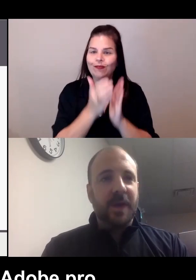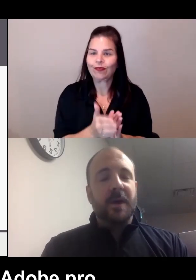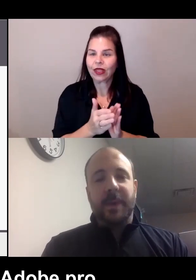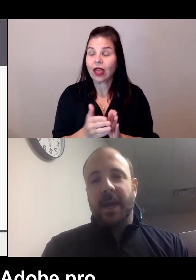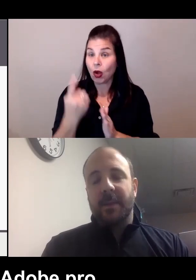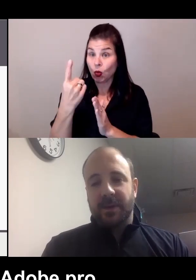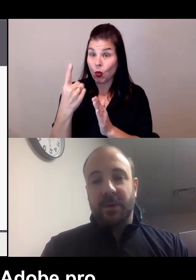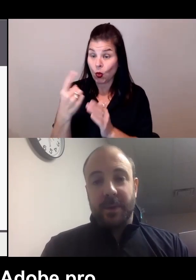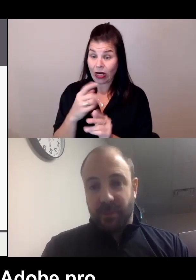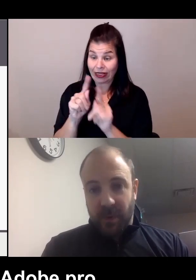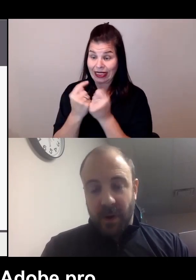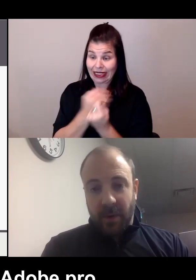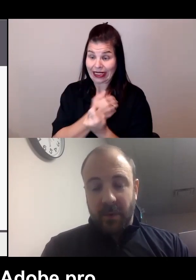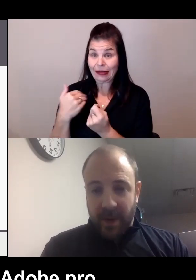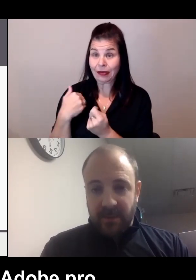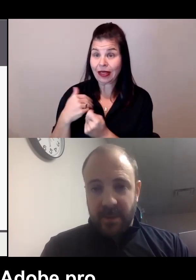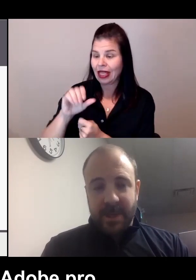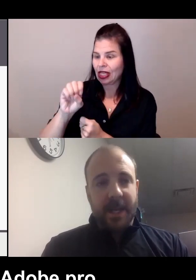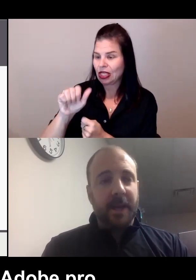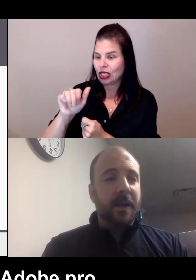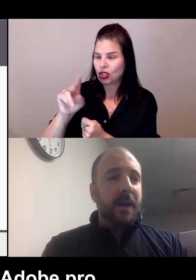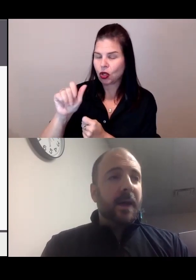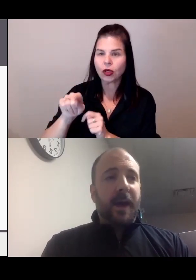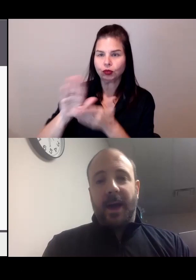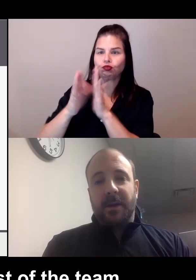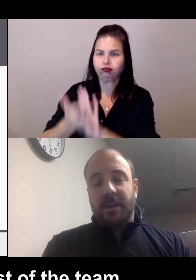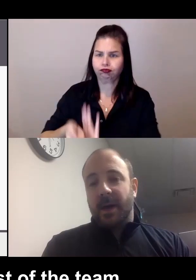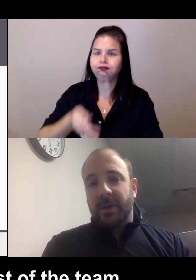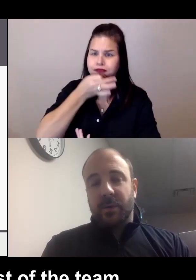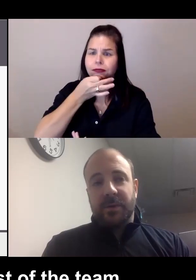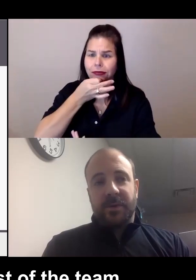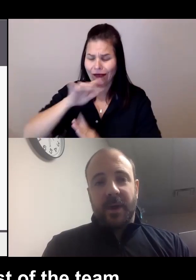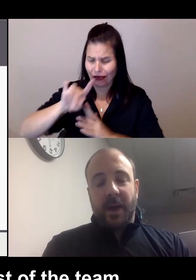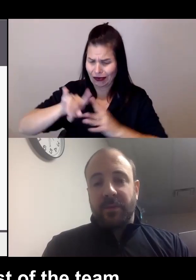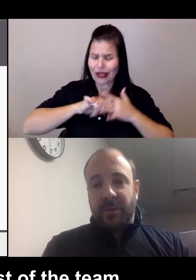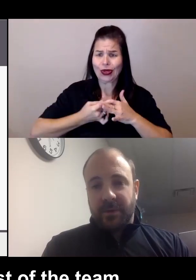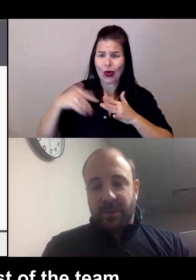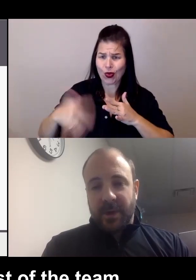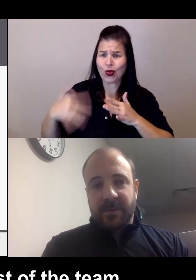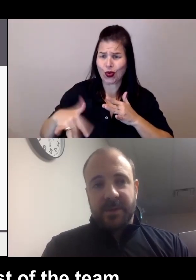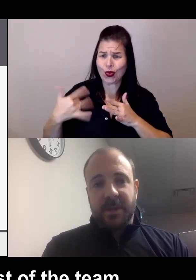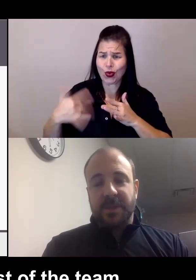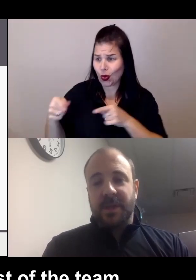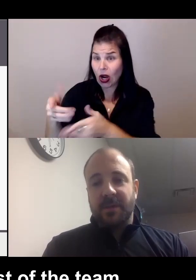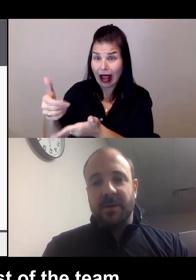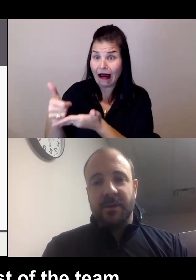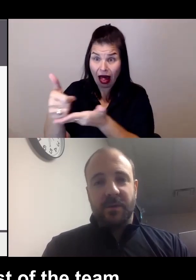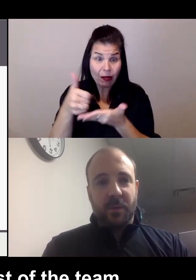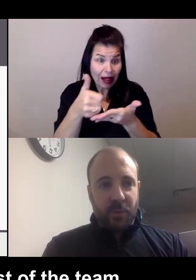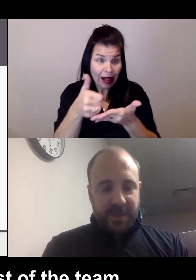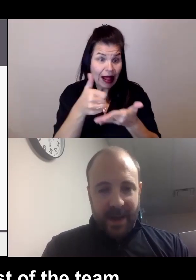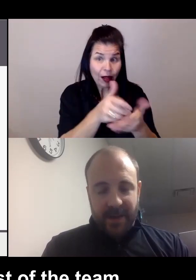Behrens, became an Adobe pro right from the beginning. And not only was helpful to the rest of the team, but she